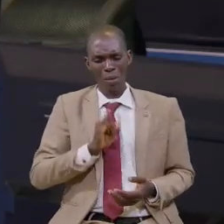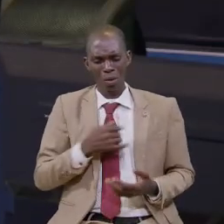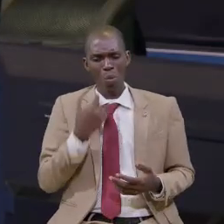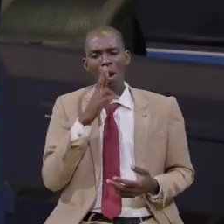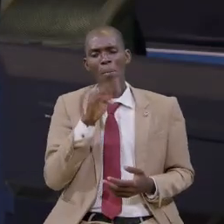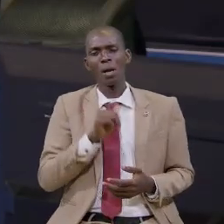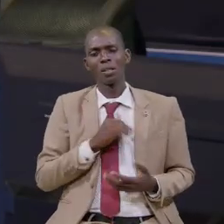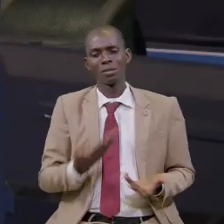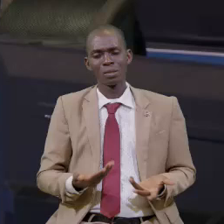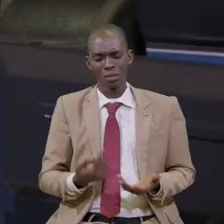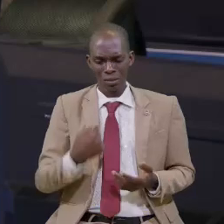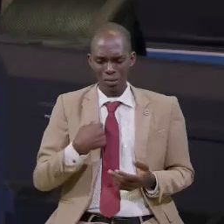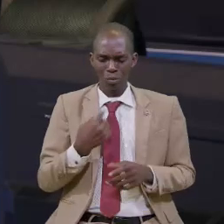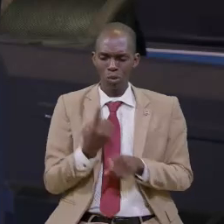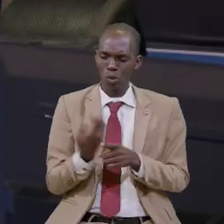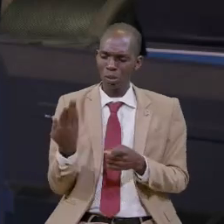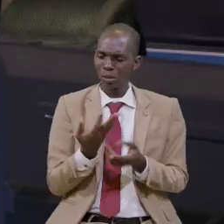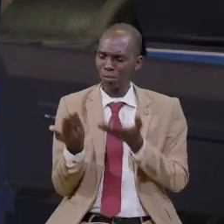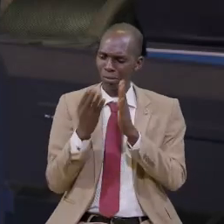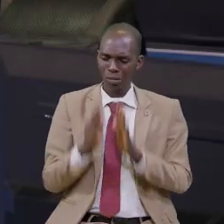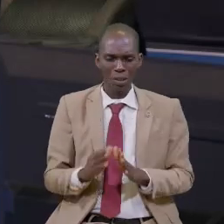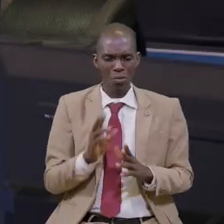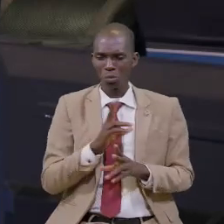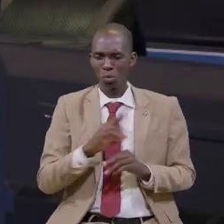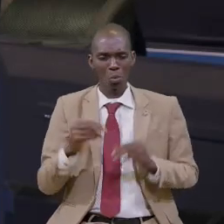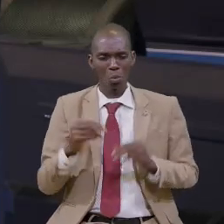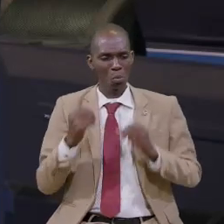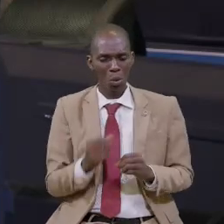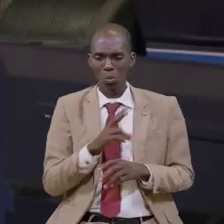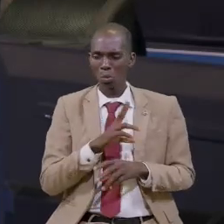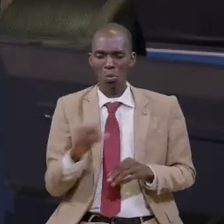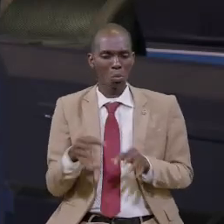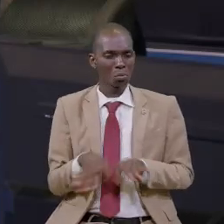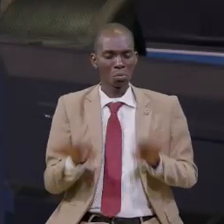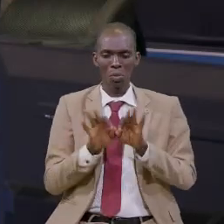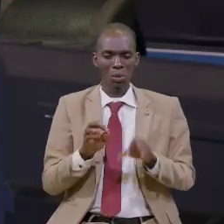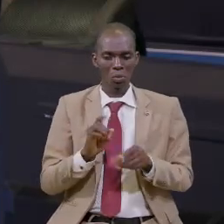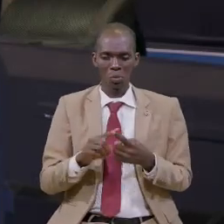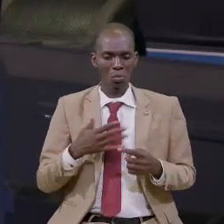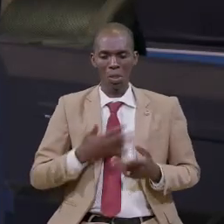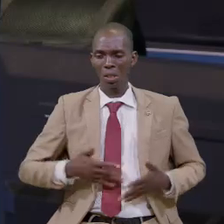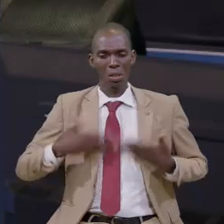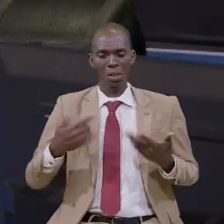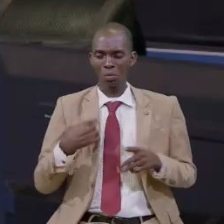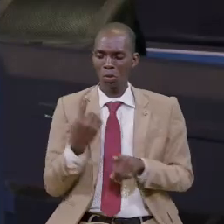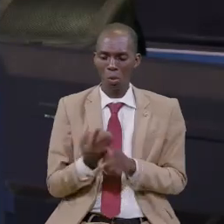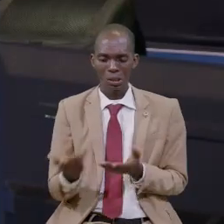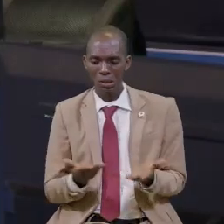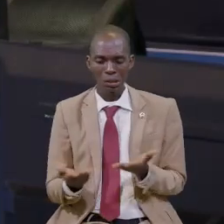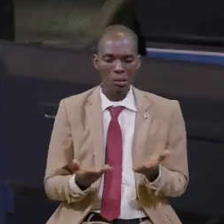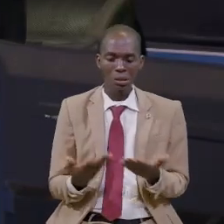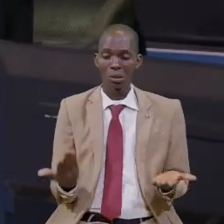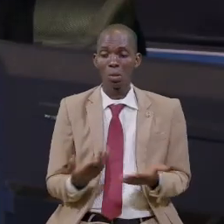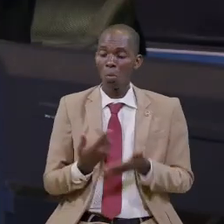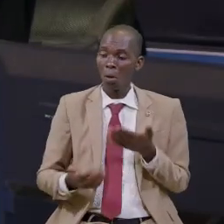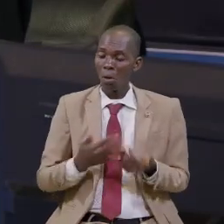boy, with no voice, with no value. I'm just serving here. And all I can expect, I get from here.